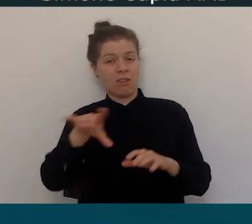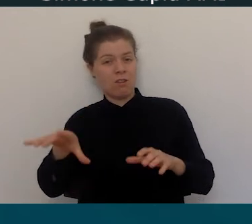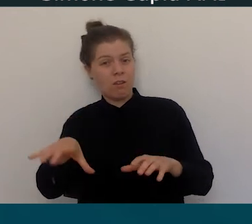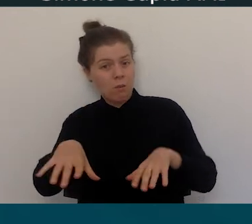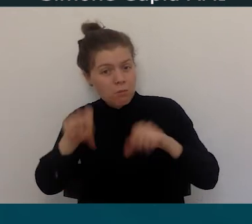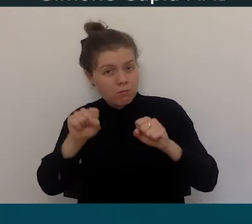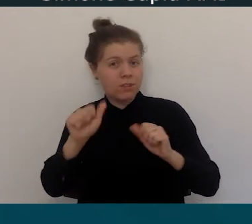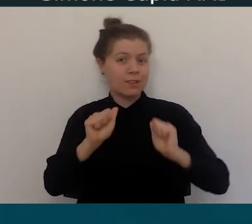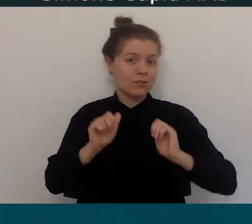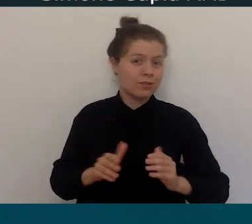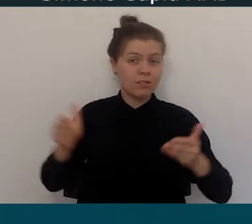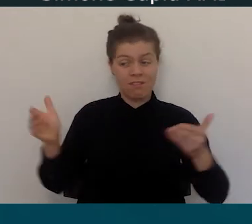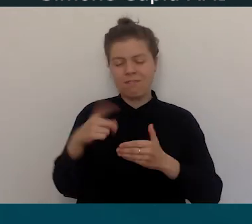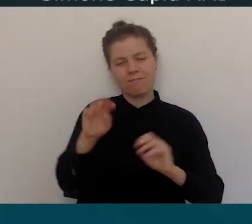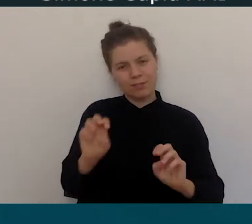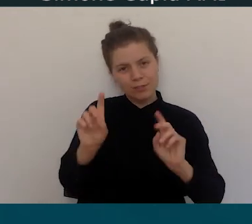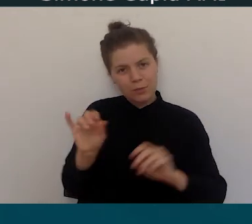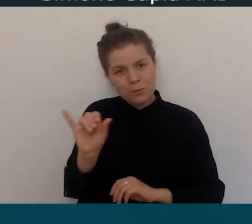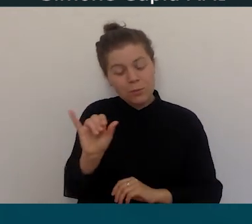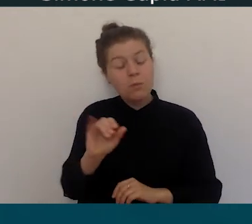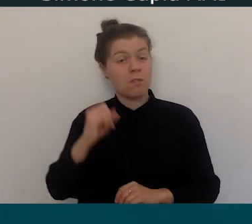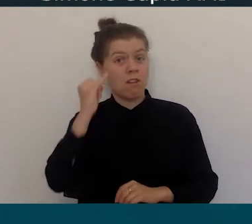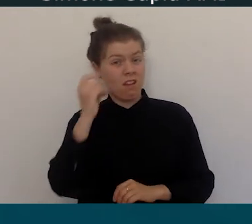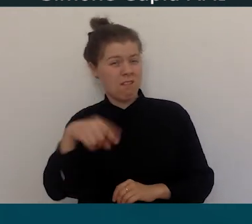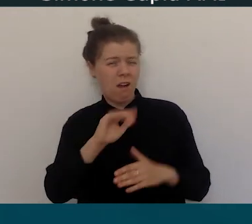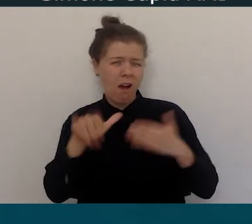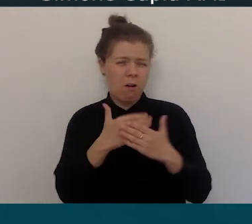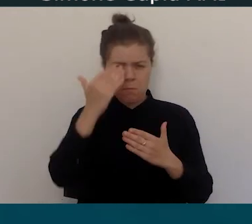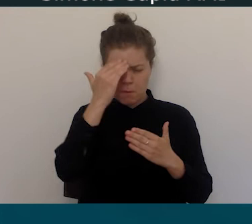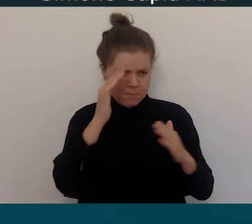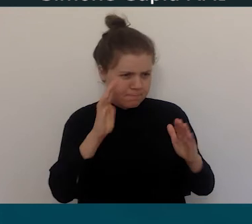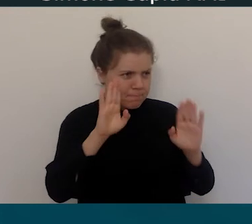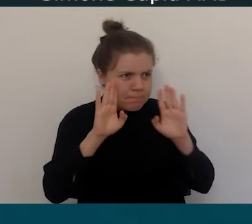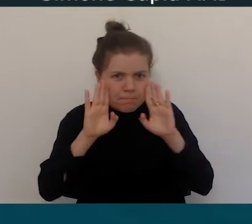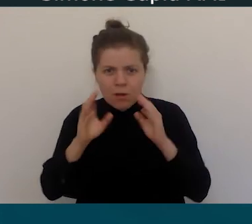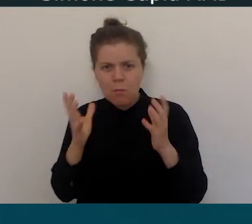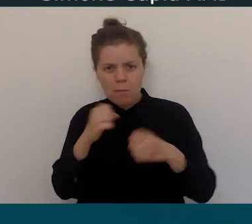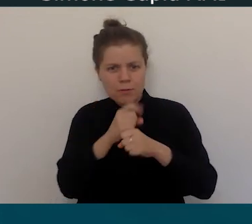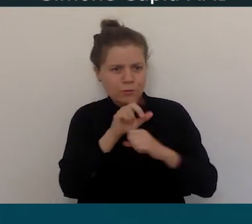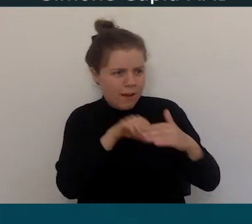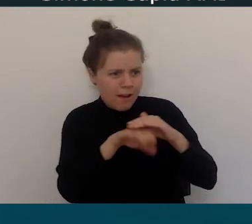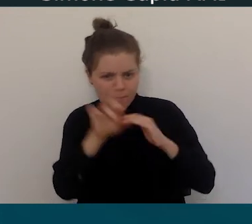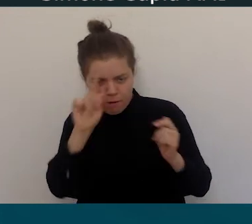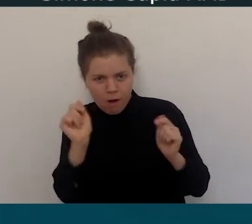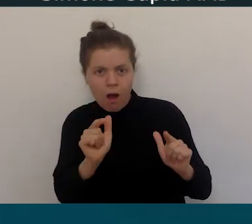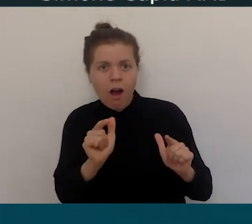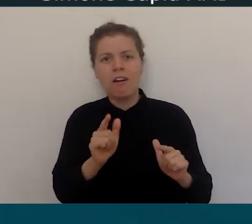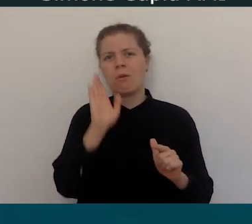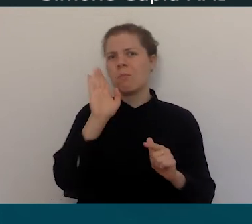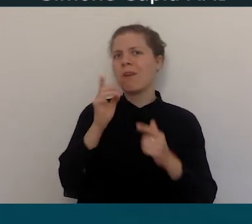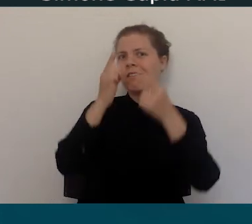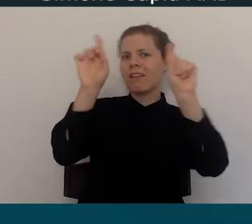in the project, because only if everybody is aware and looking for the same things and the same end result will we have an